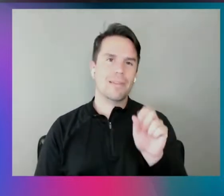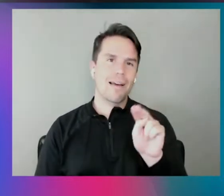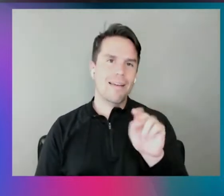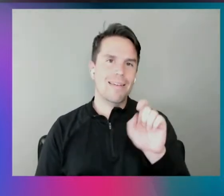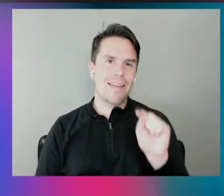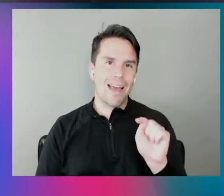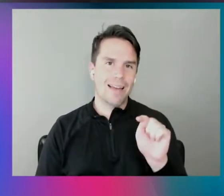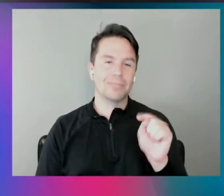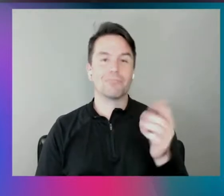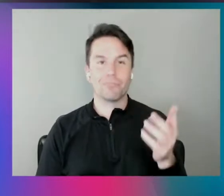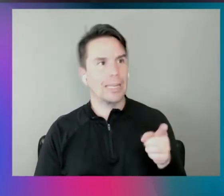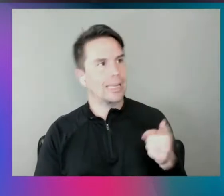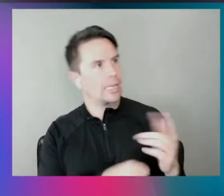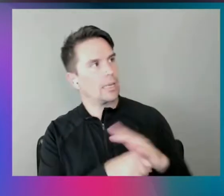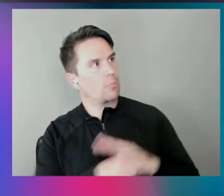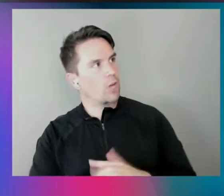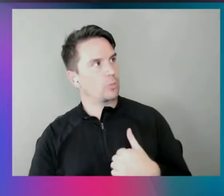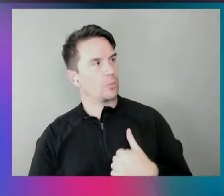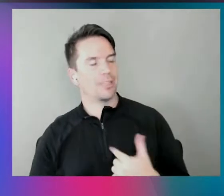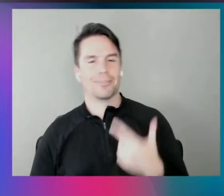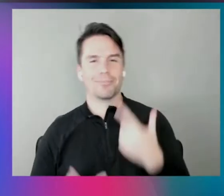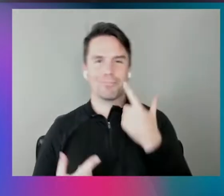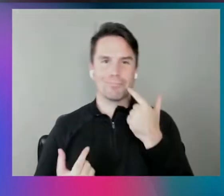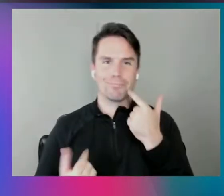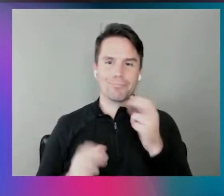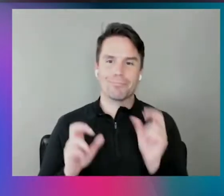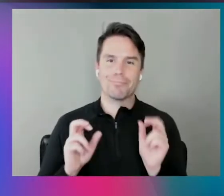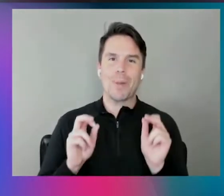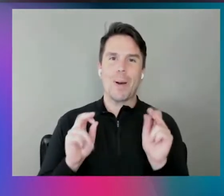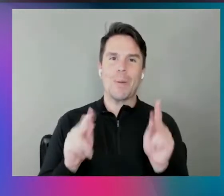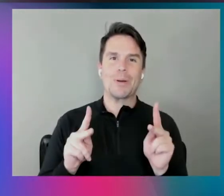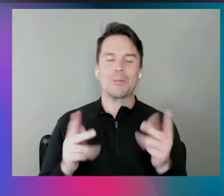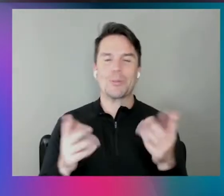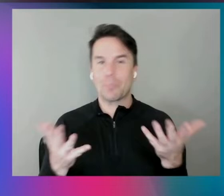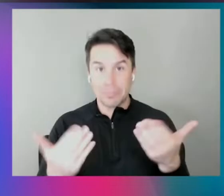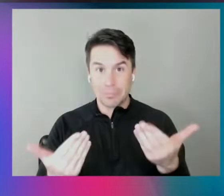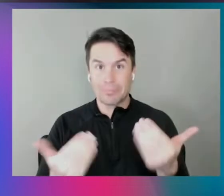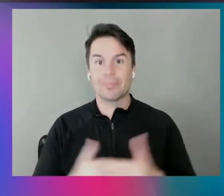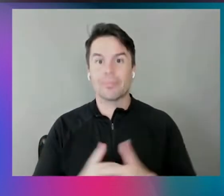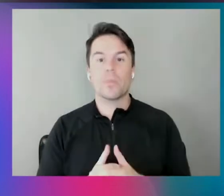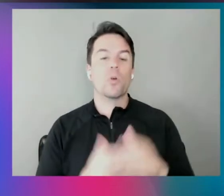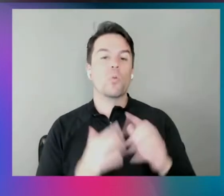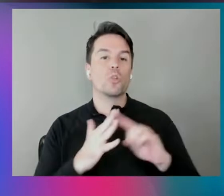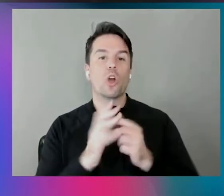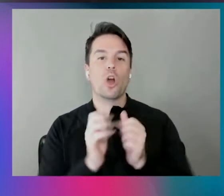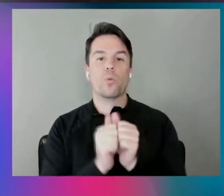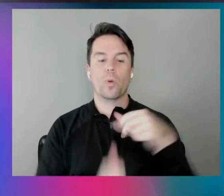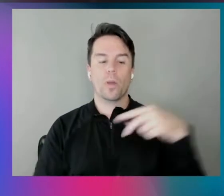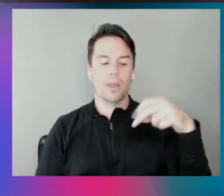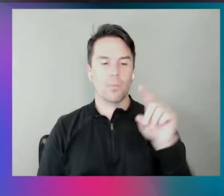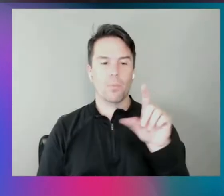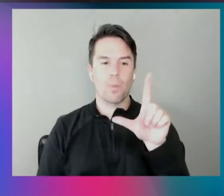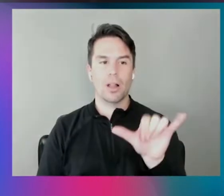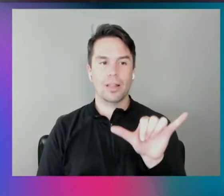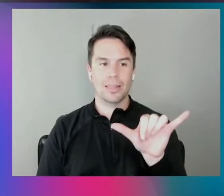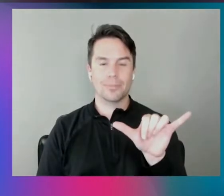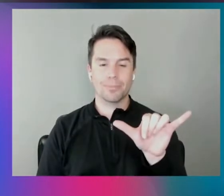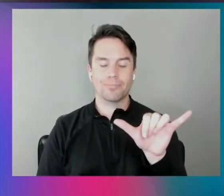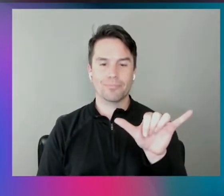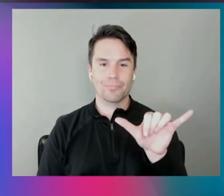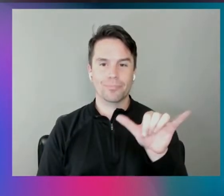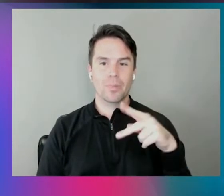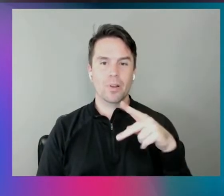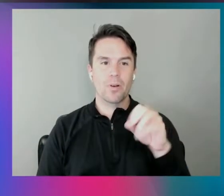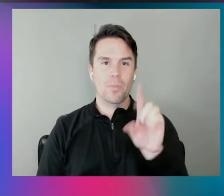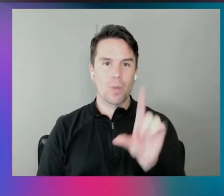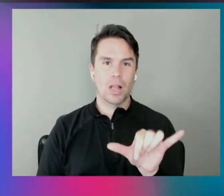right, what have you got for us then? All right, so we'll start with Poly, I believe, is what this one is. Let me. So this looks very similar